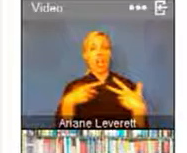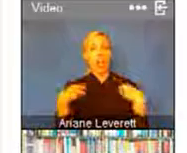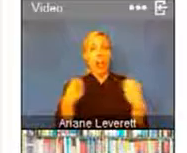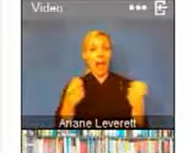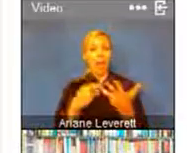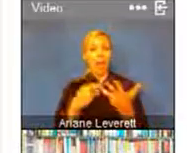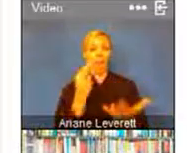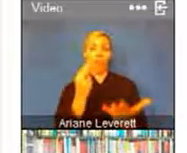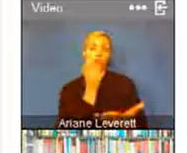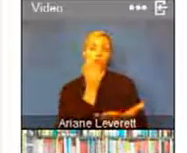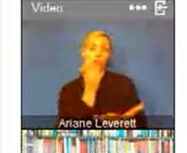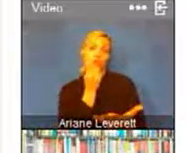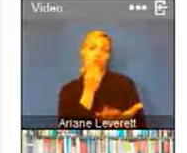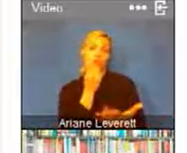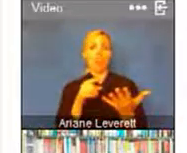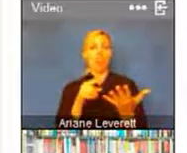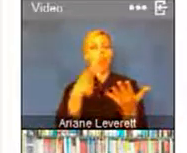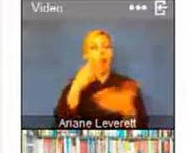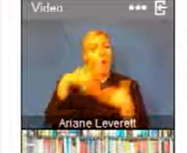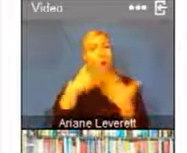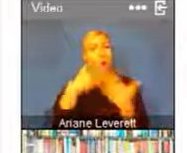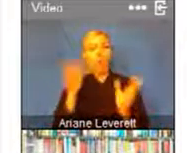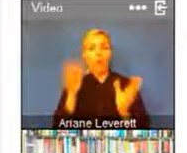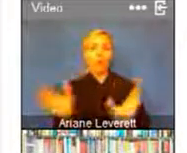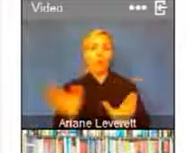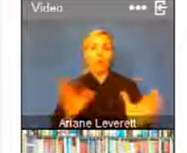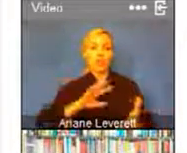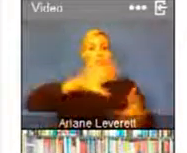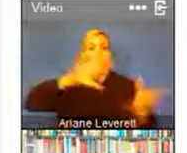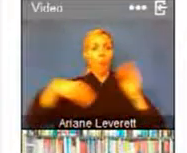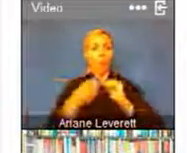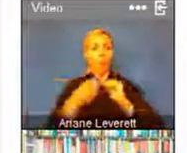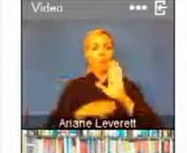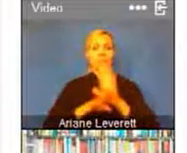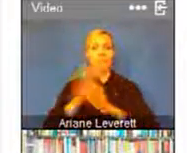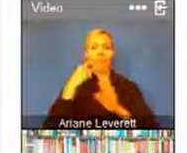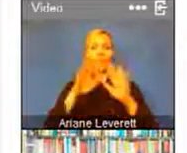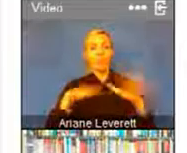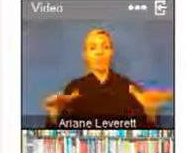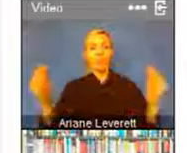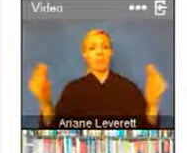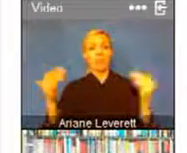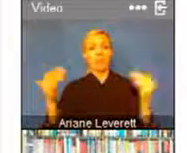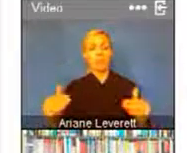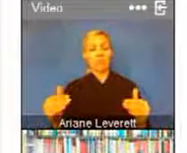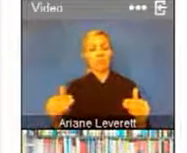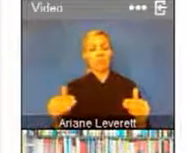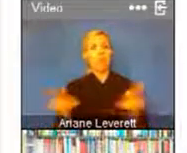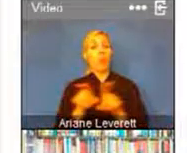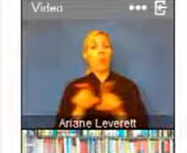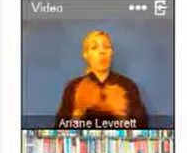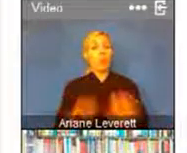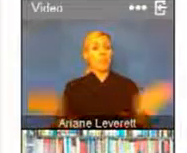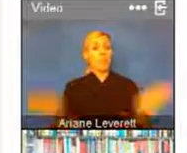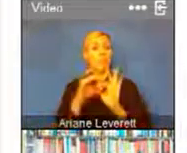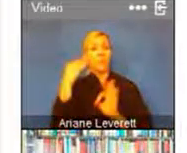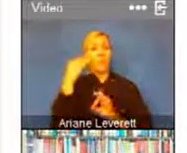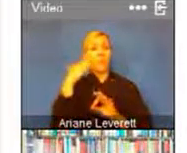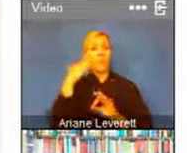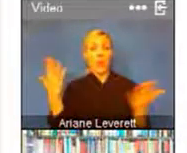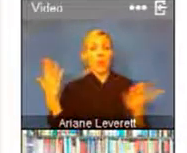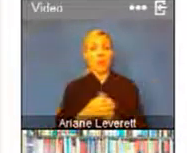Also necessary to work in an interdisciplinary team, education together with care, health,